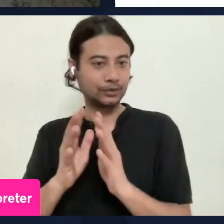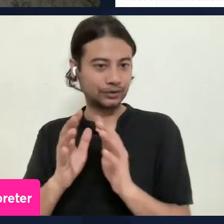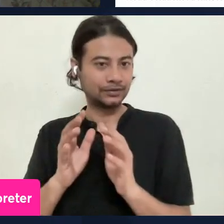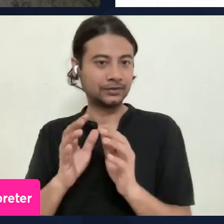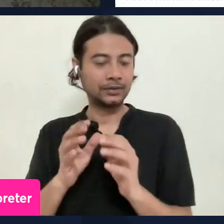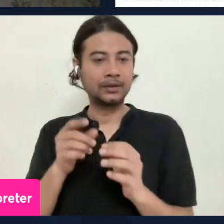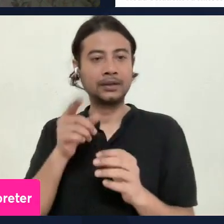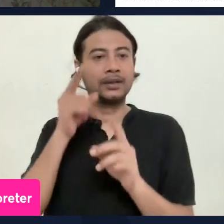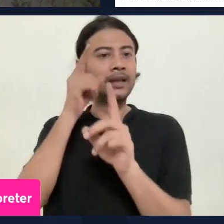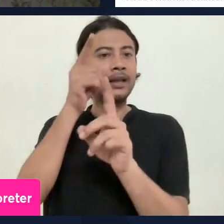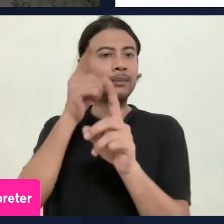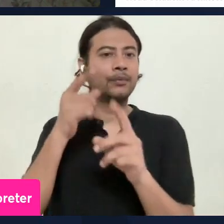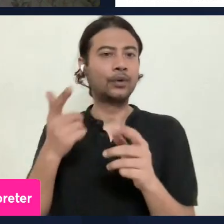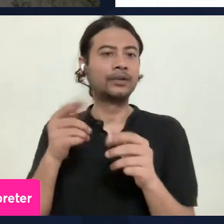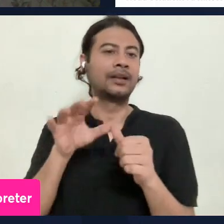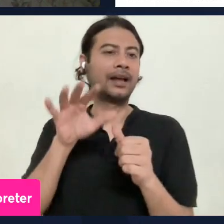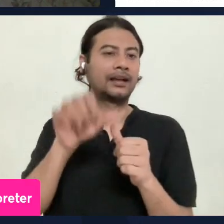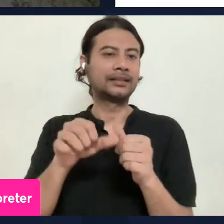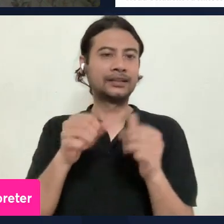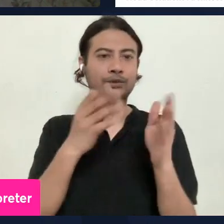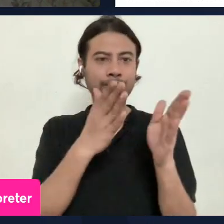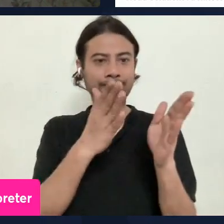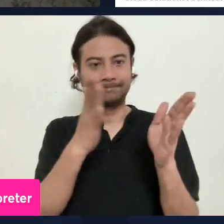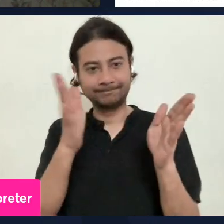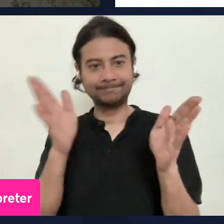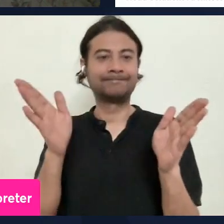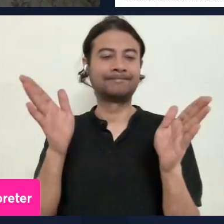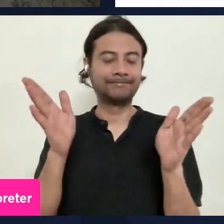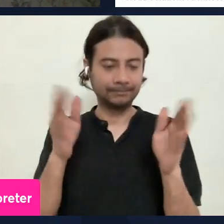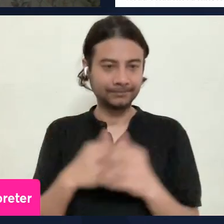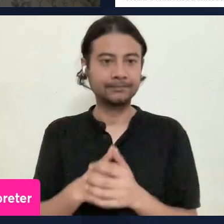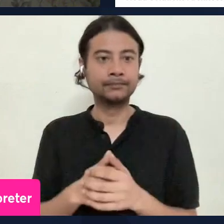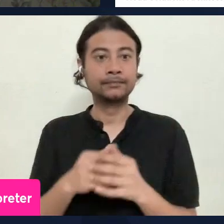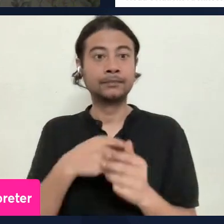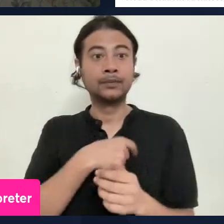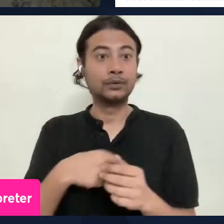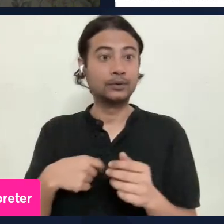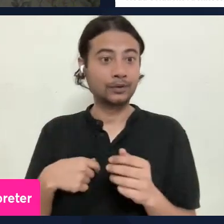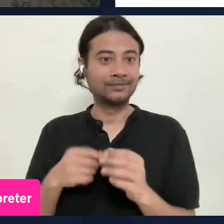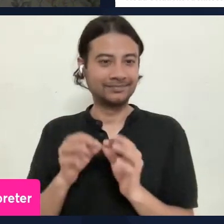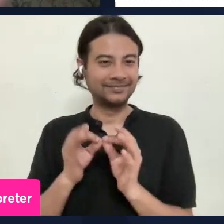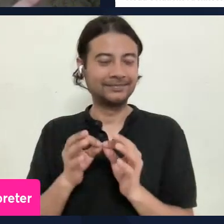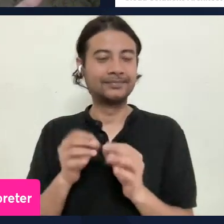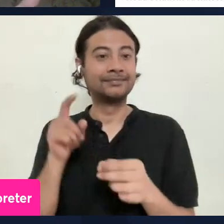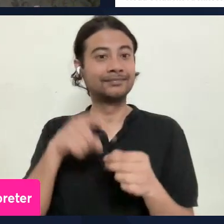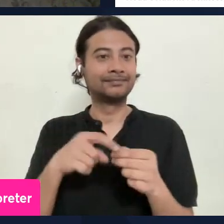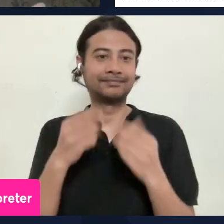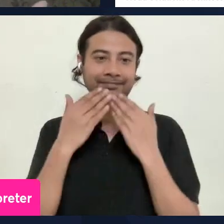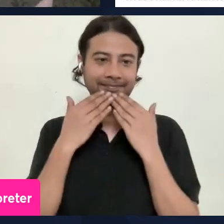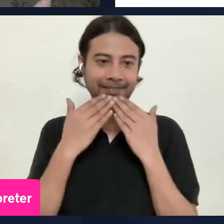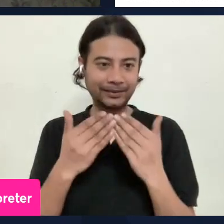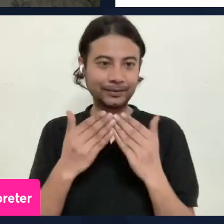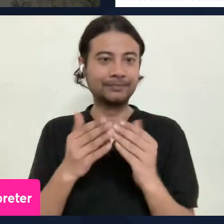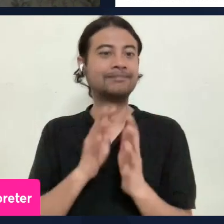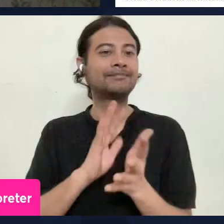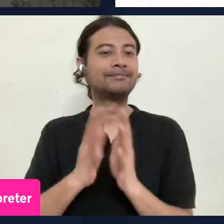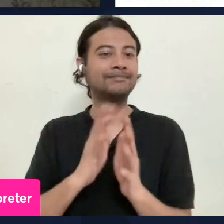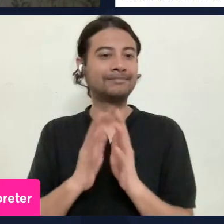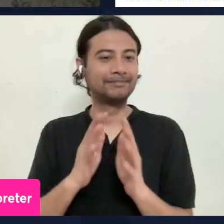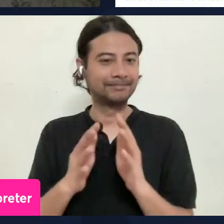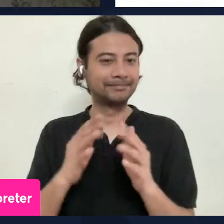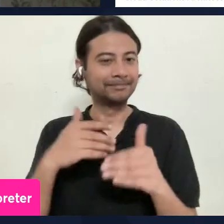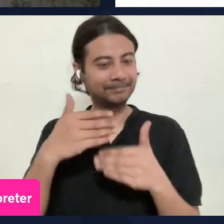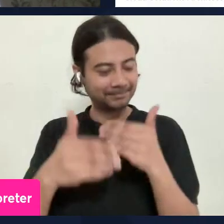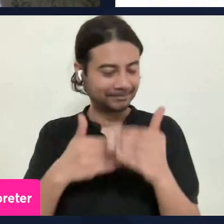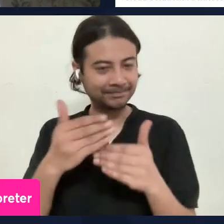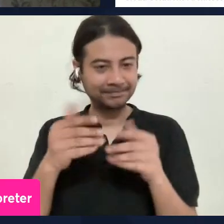people as possible. And Saurav, thank you for joining in today and doing this seamless interpretation. So thank you for